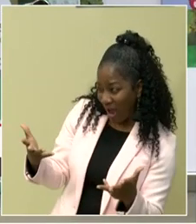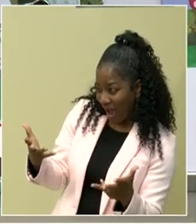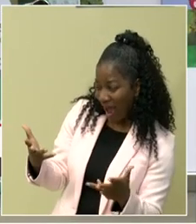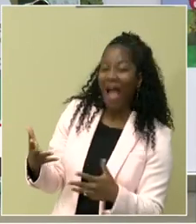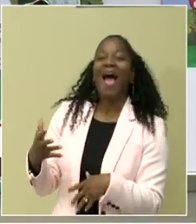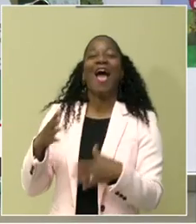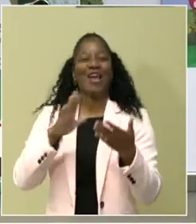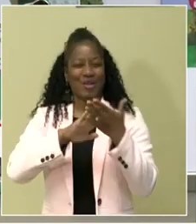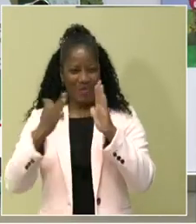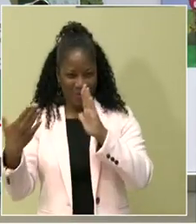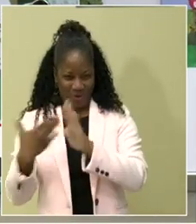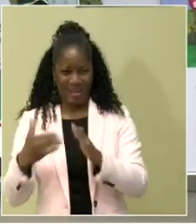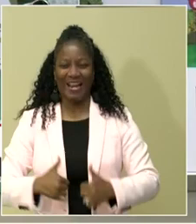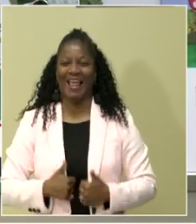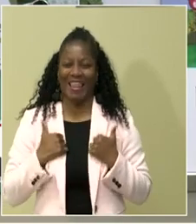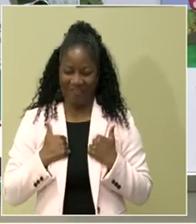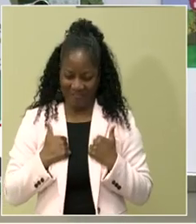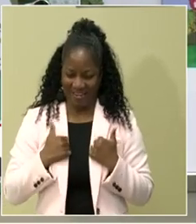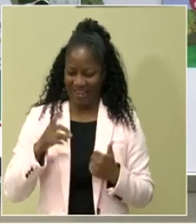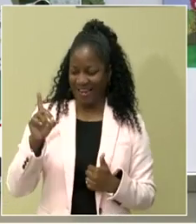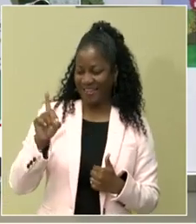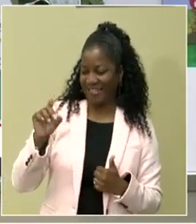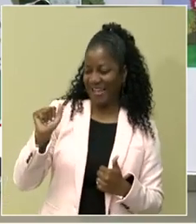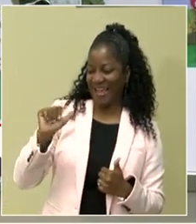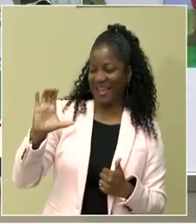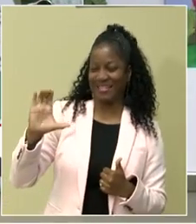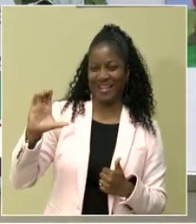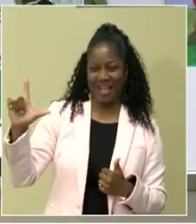and Community Living.